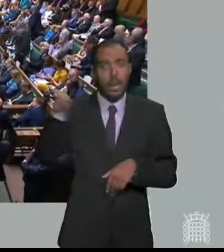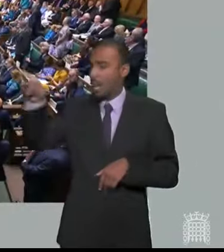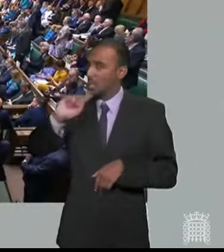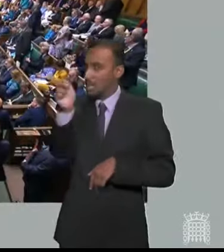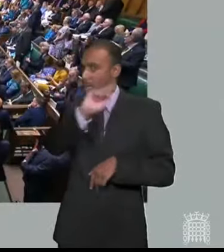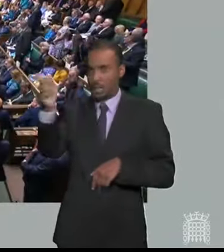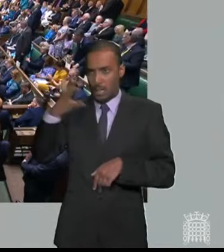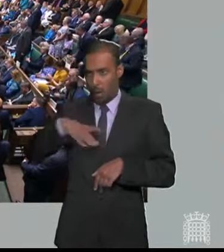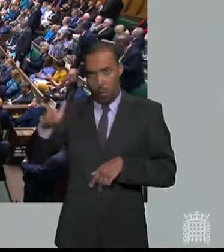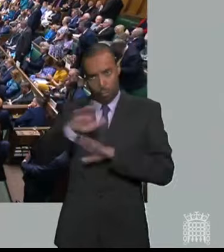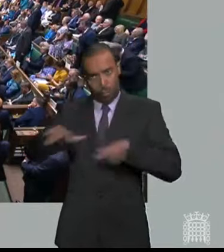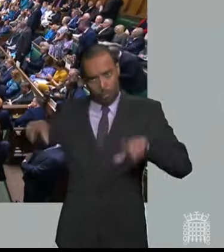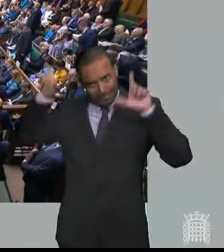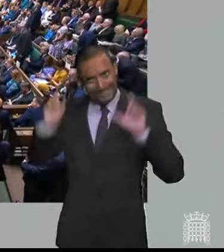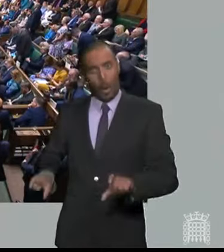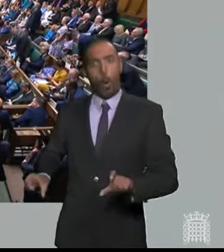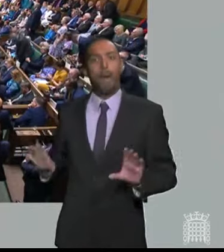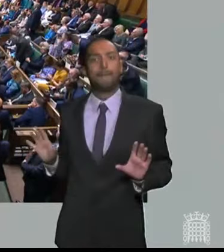Keir Starmer.